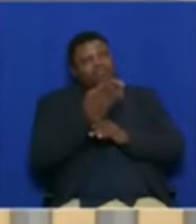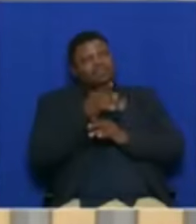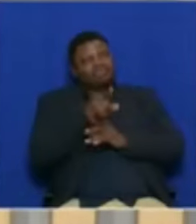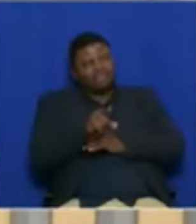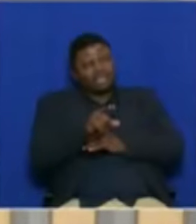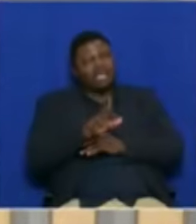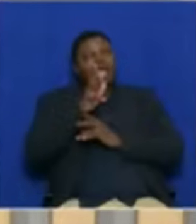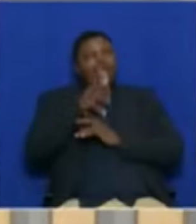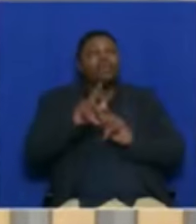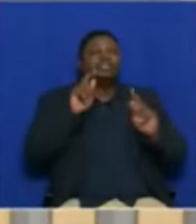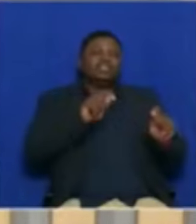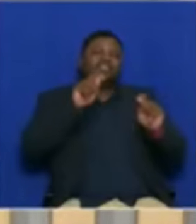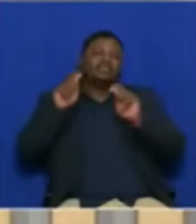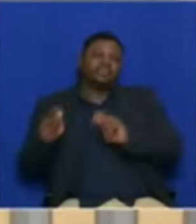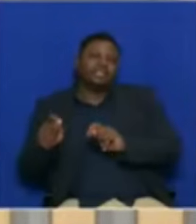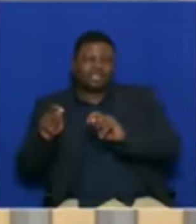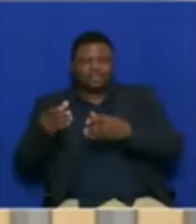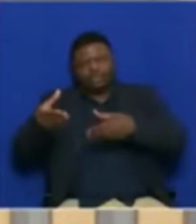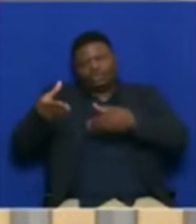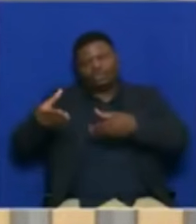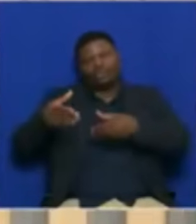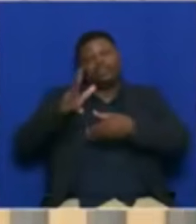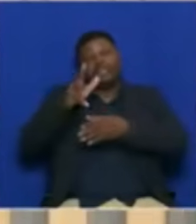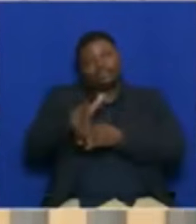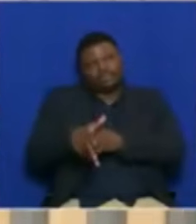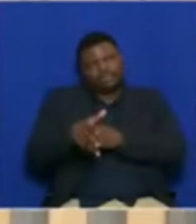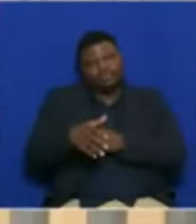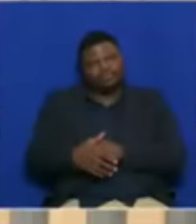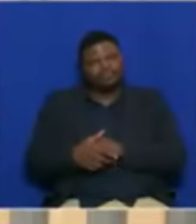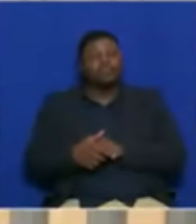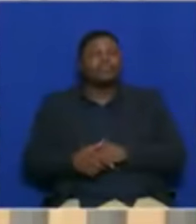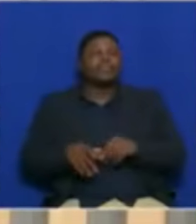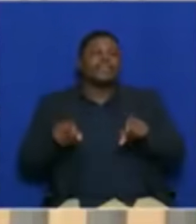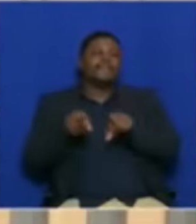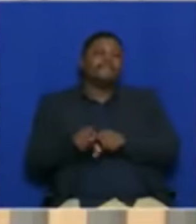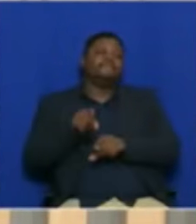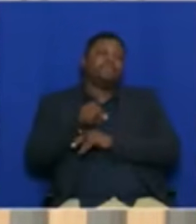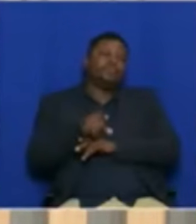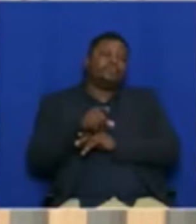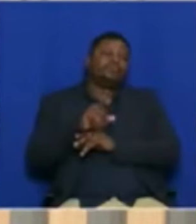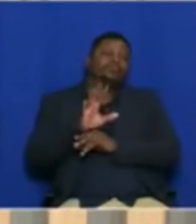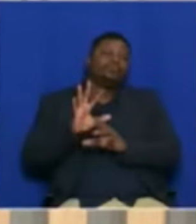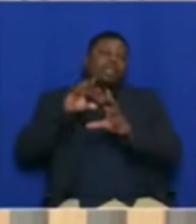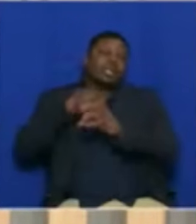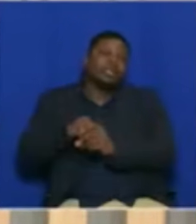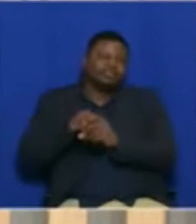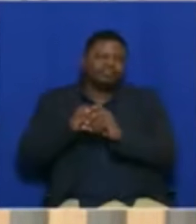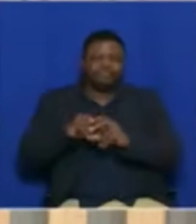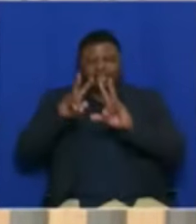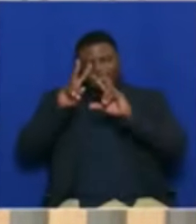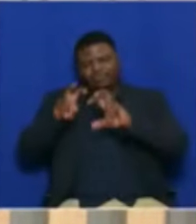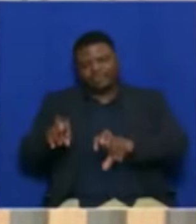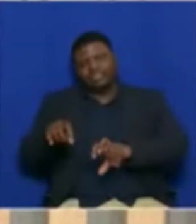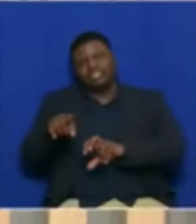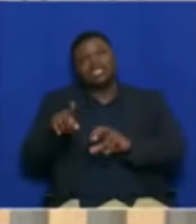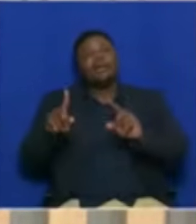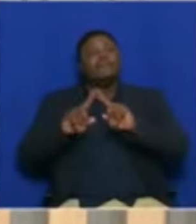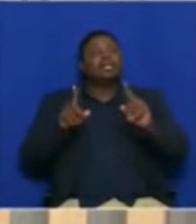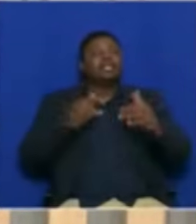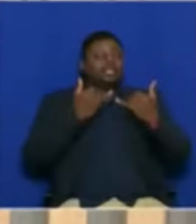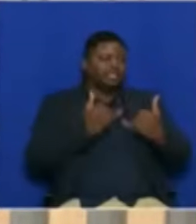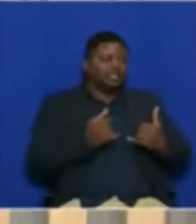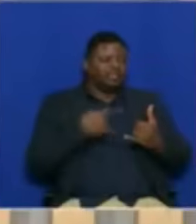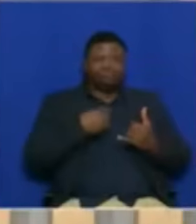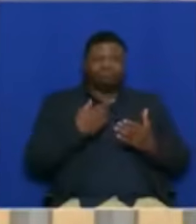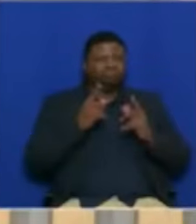that. Yeah. As has happened in your particular Yes. investigation. So you won't find this now in a CIN file because this is the docket